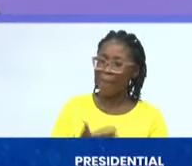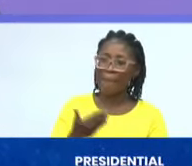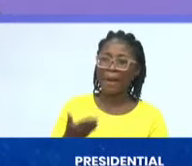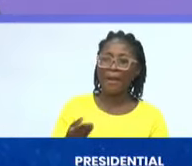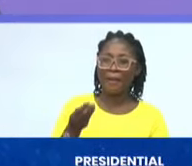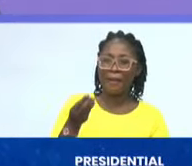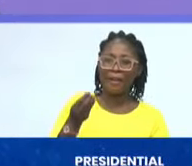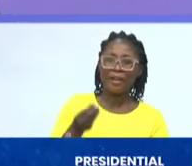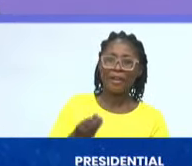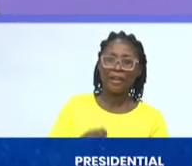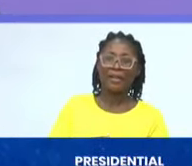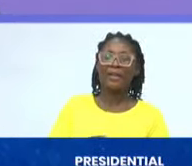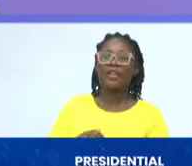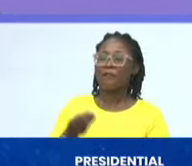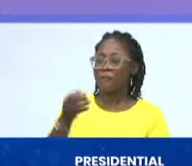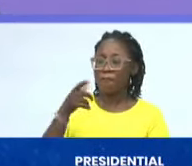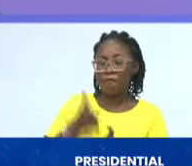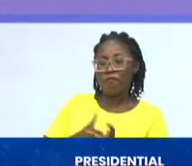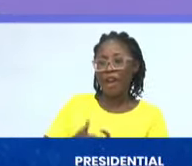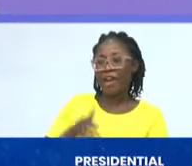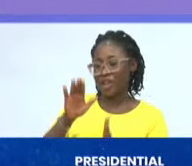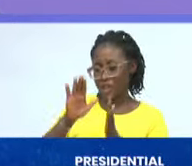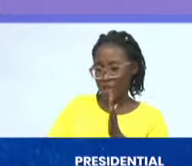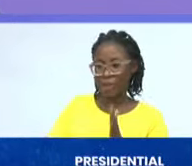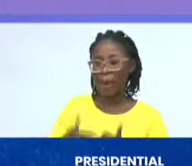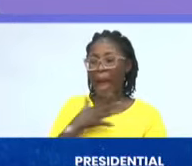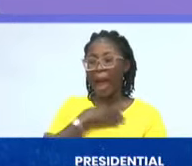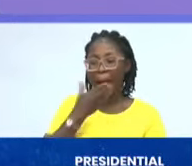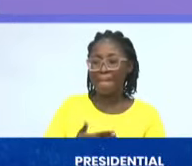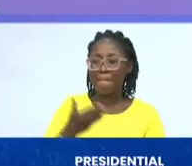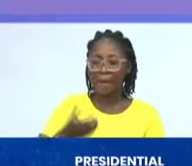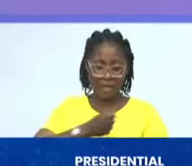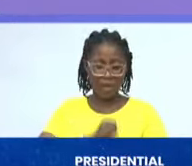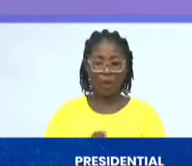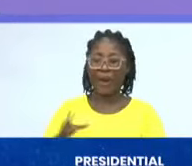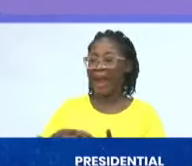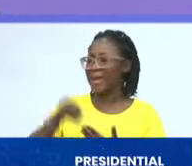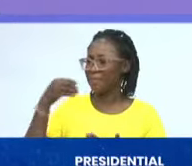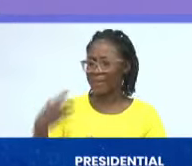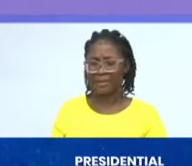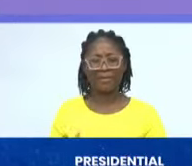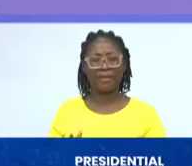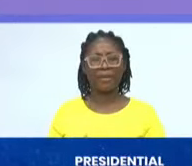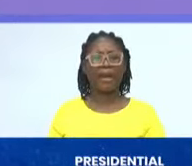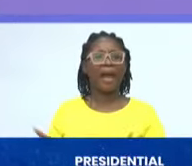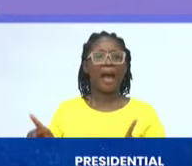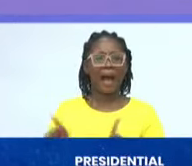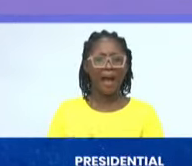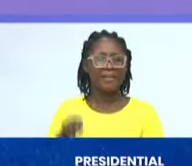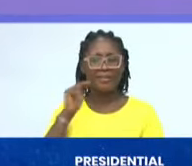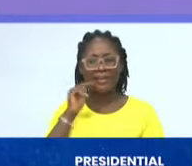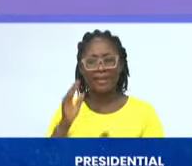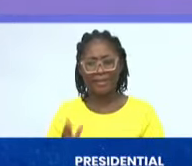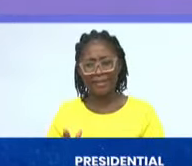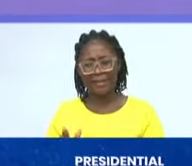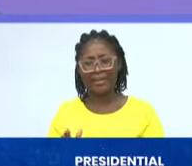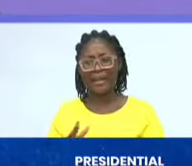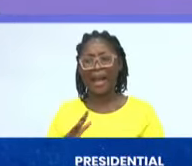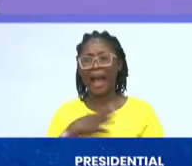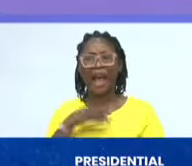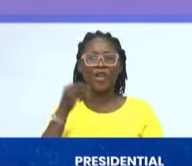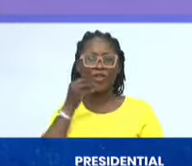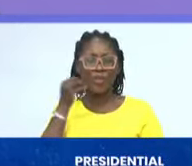security more expensive? Nigerians, so long as the domestic